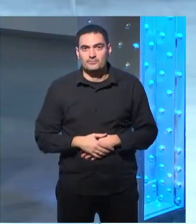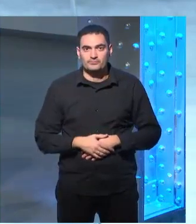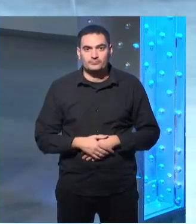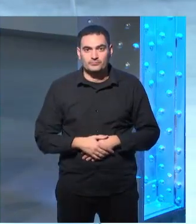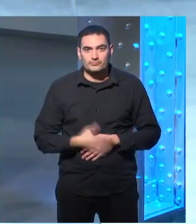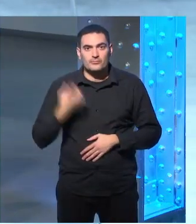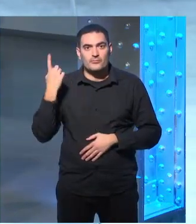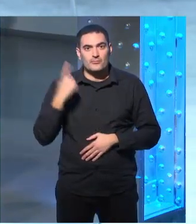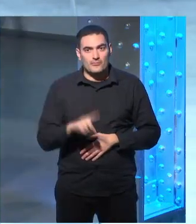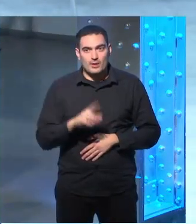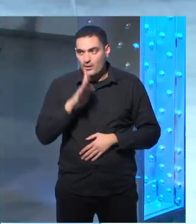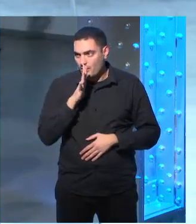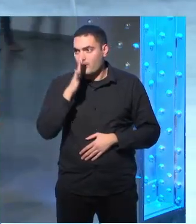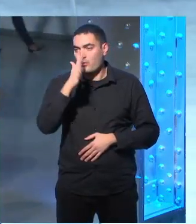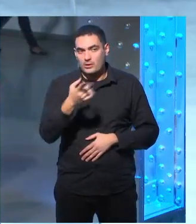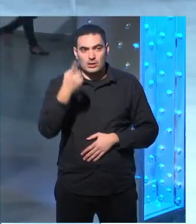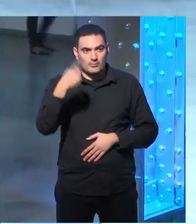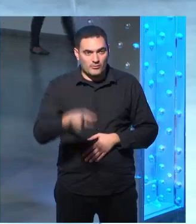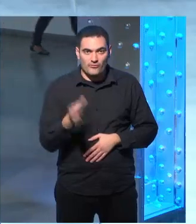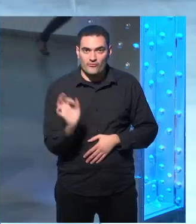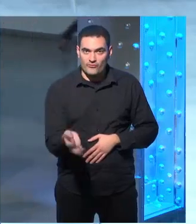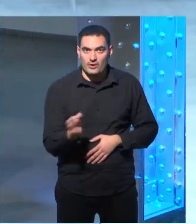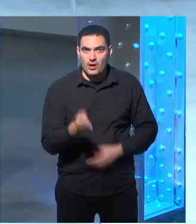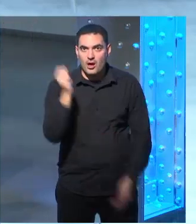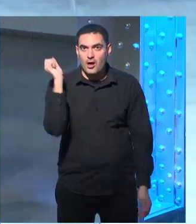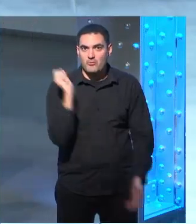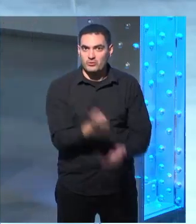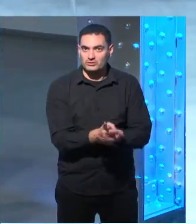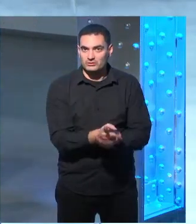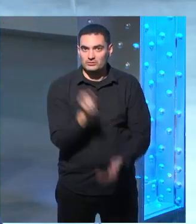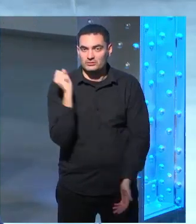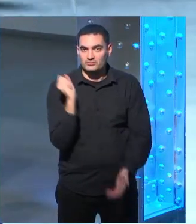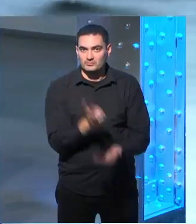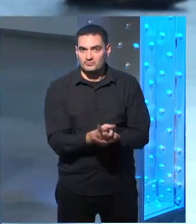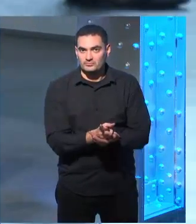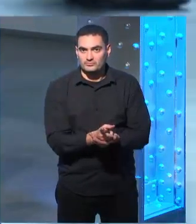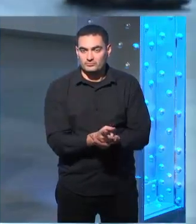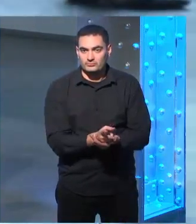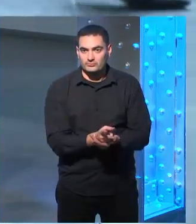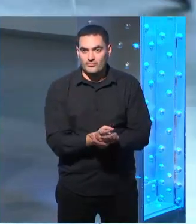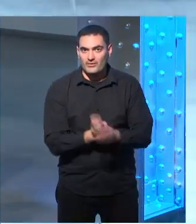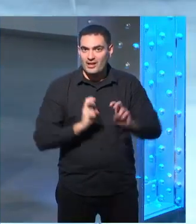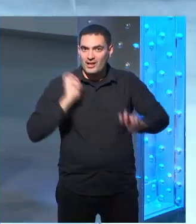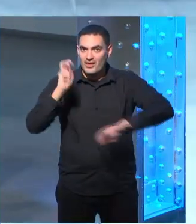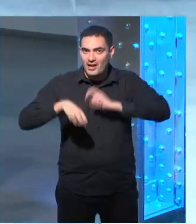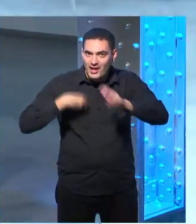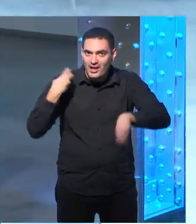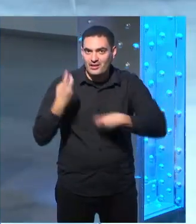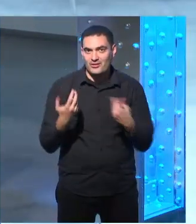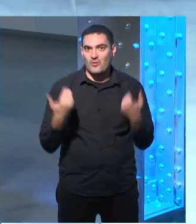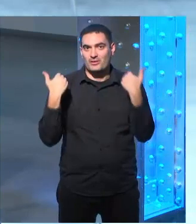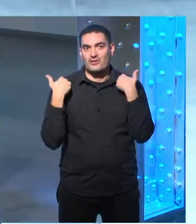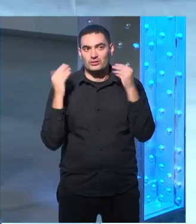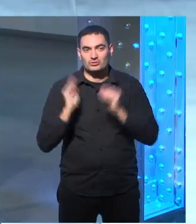very difficult to forecast what's going to happen even in 5 years, but we are thinking